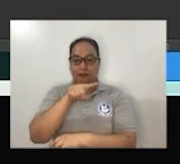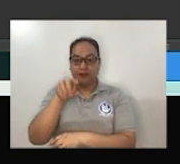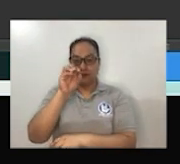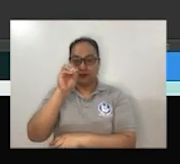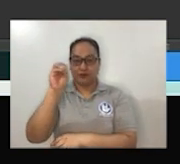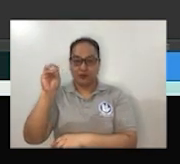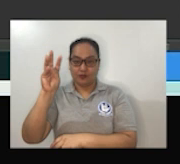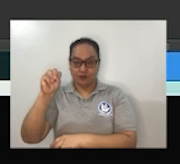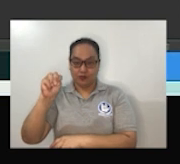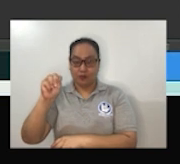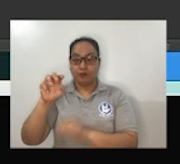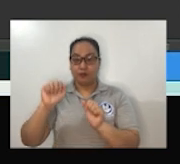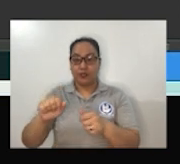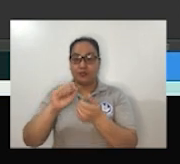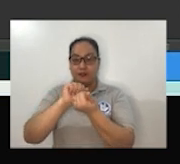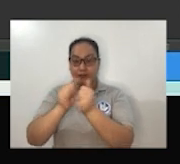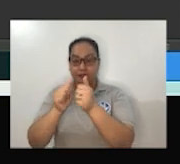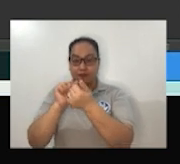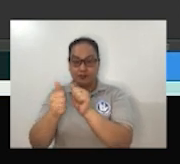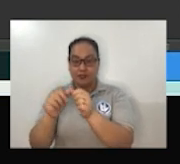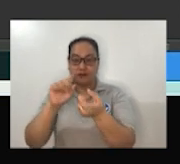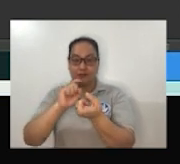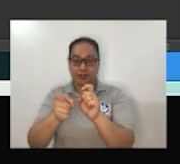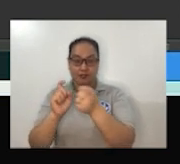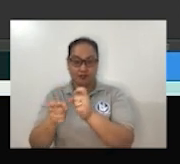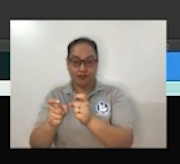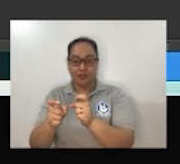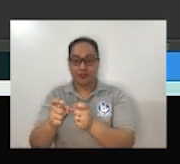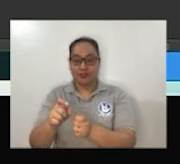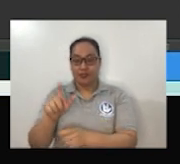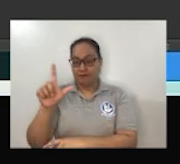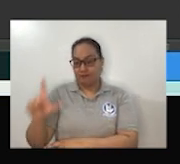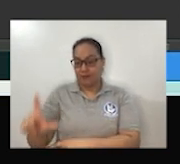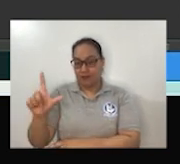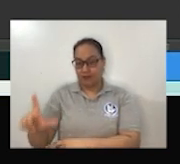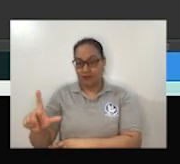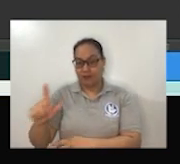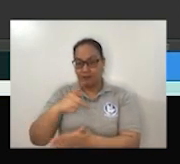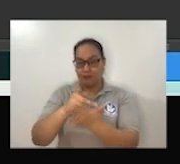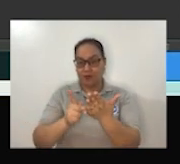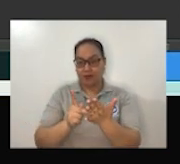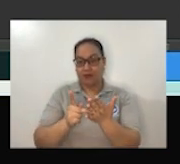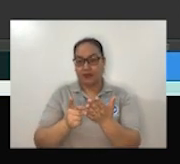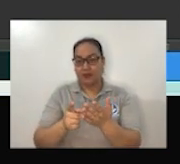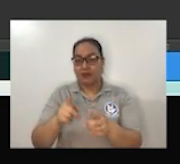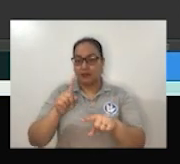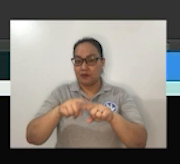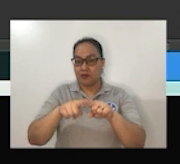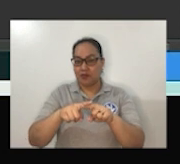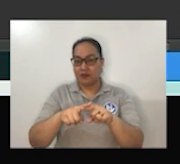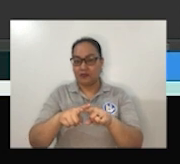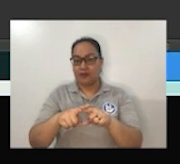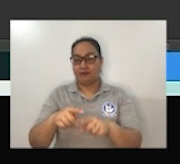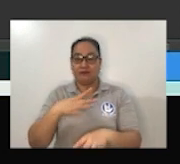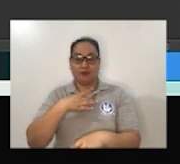level. You can adjust the zoom level at the bottom part depending on your desired zoom